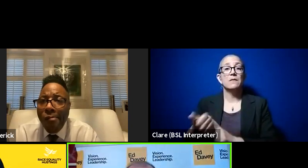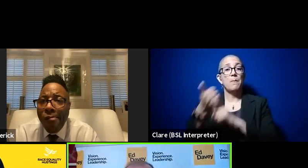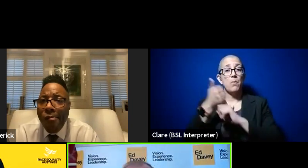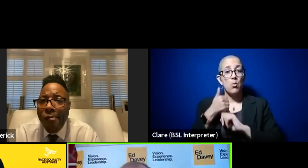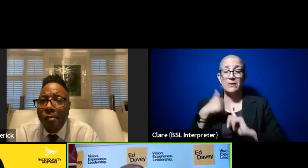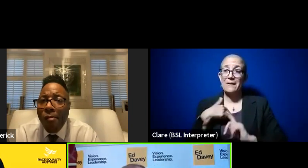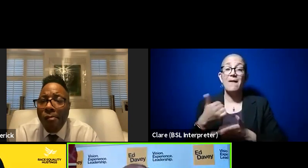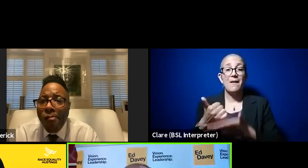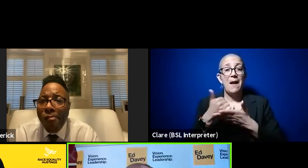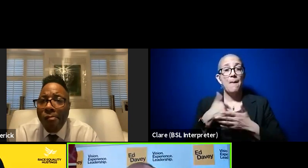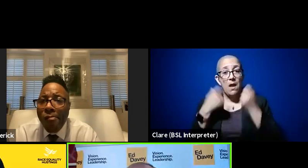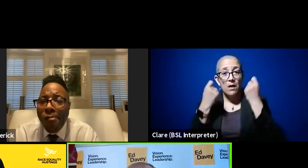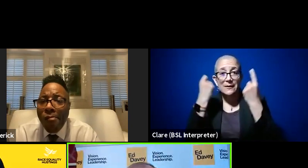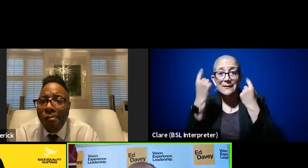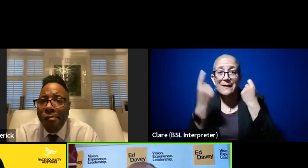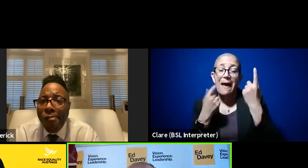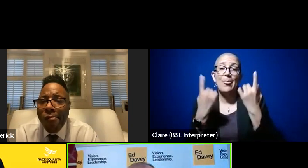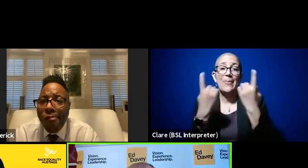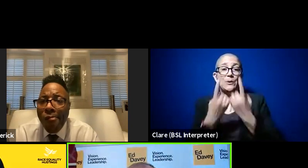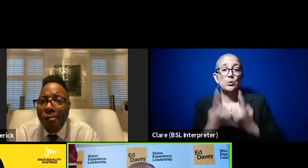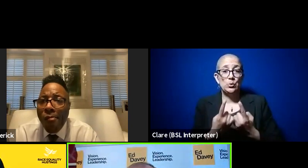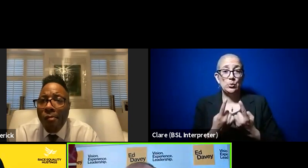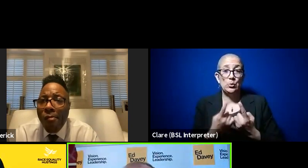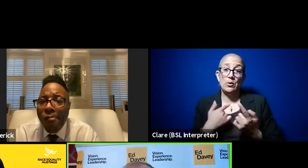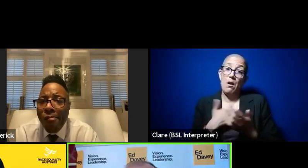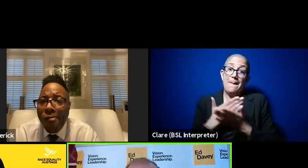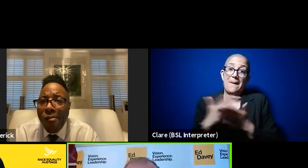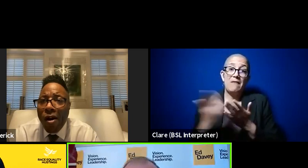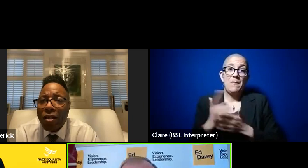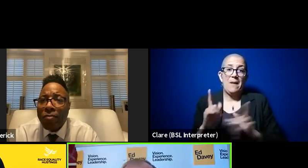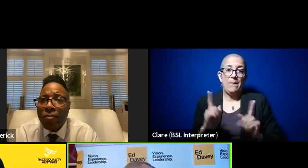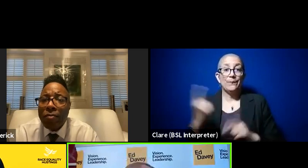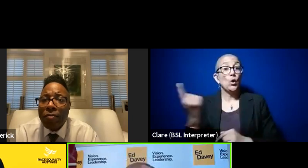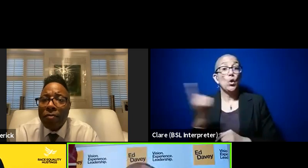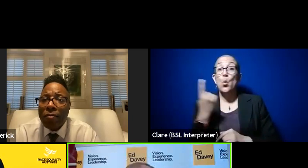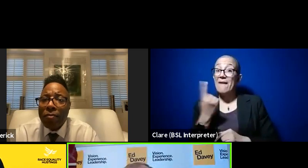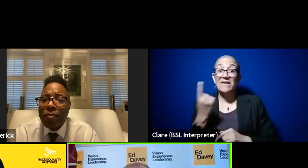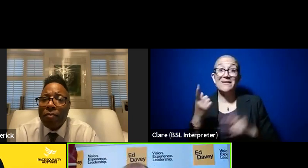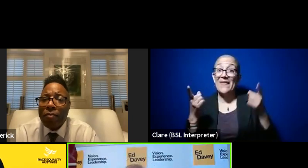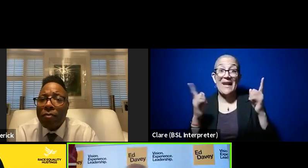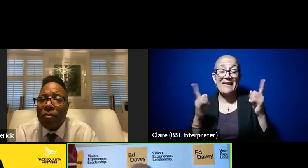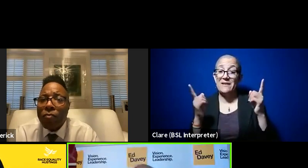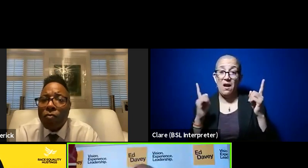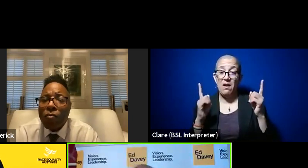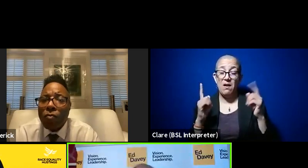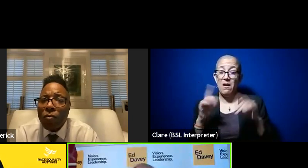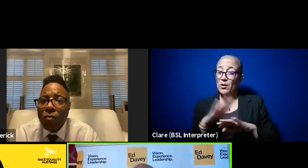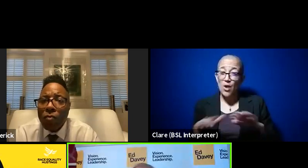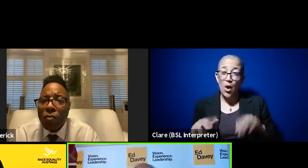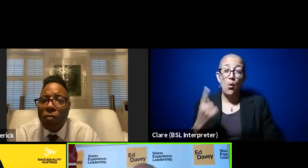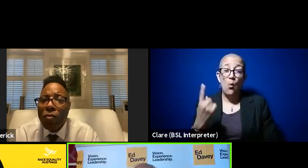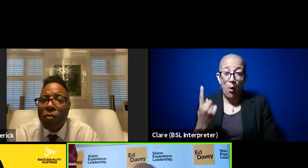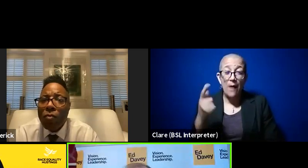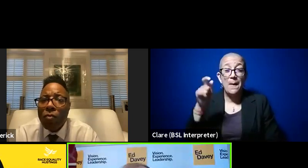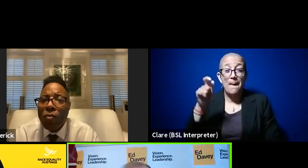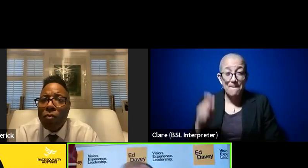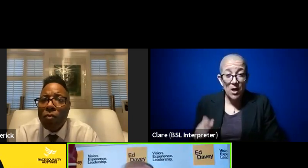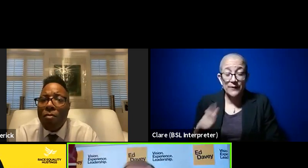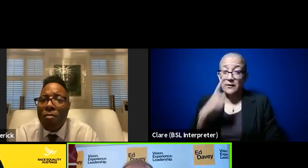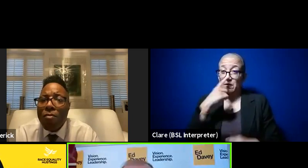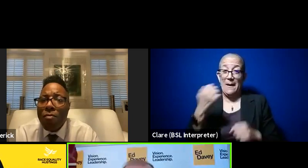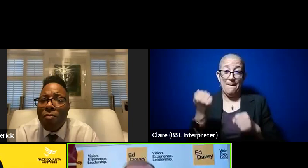And what I'm clear on is, whoever's the leader, no single person can make our party